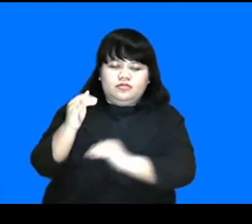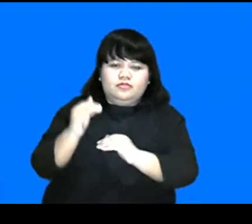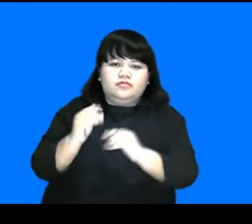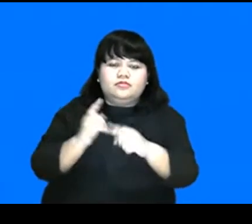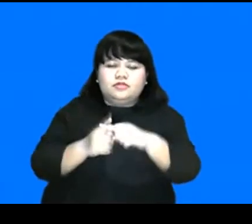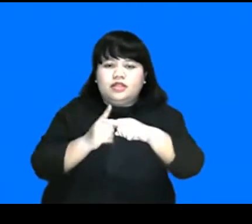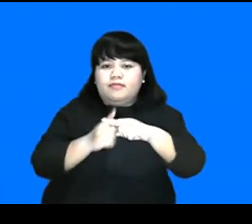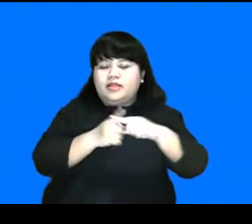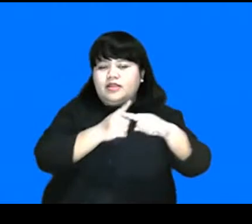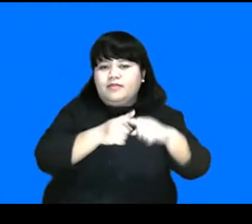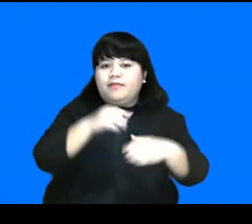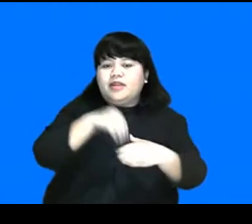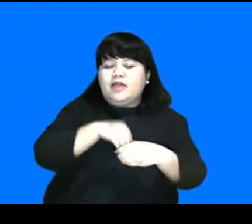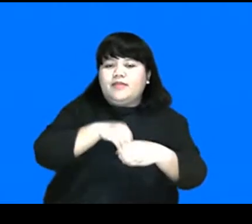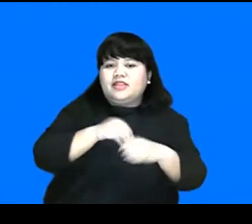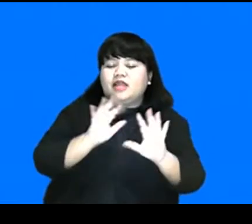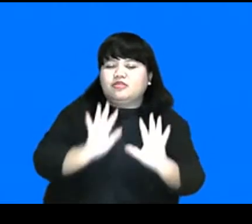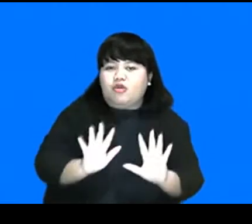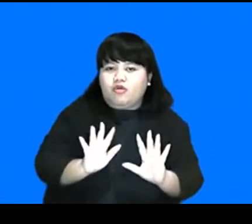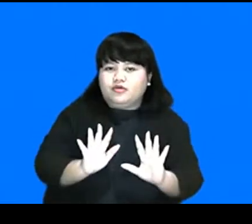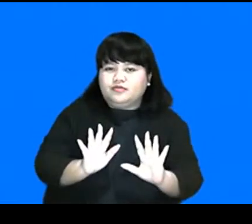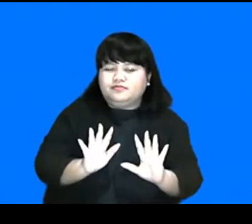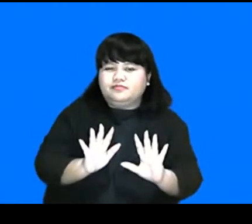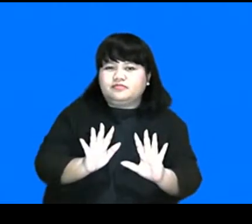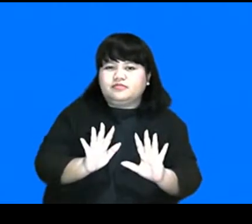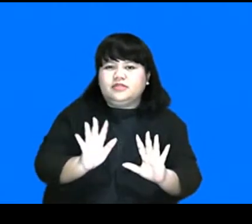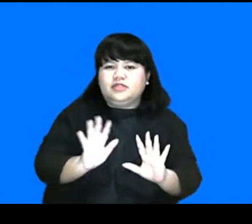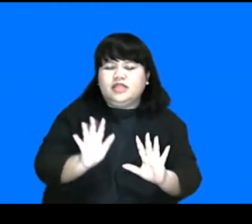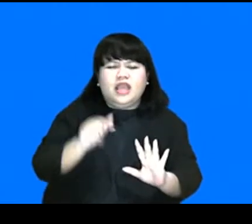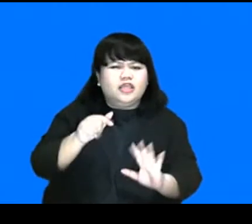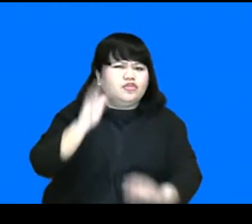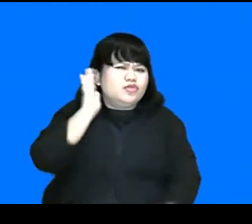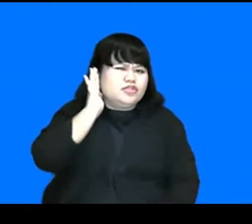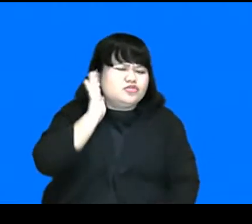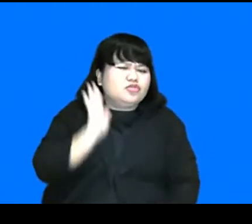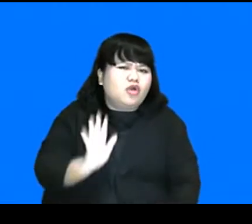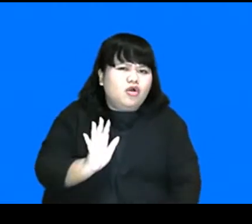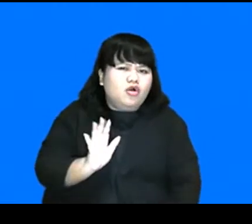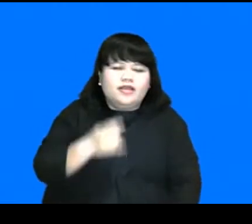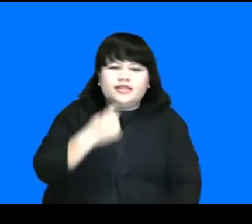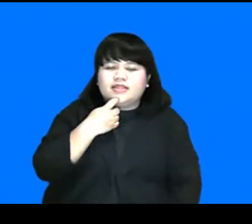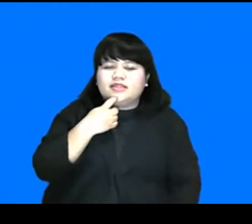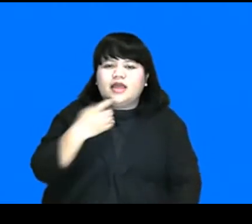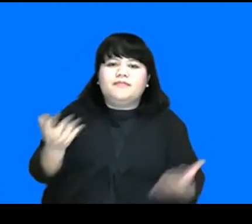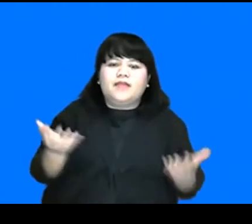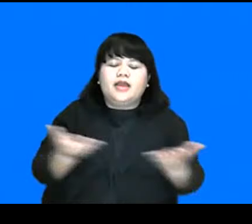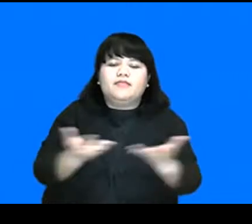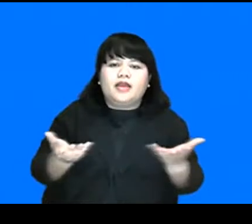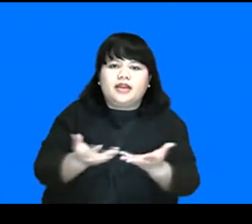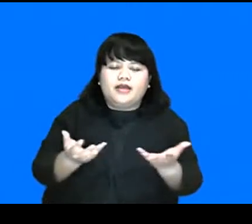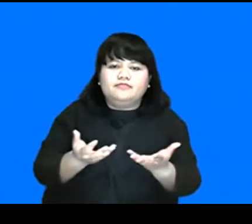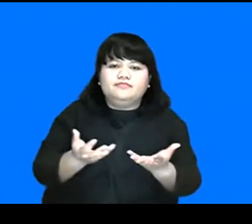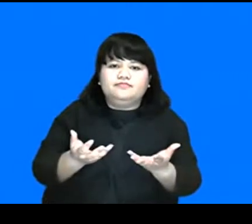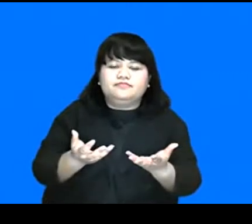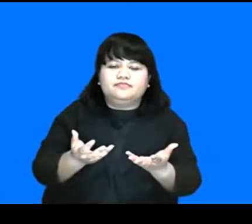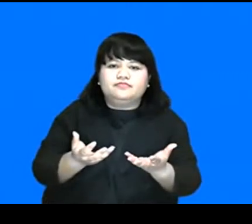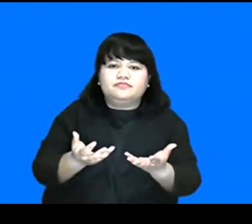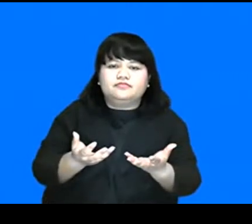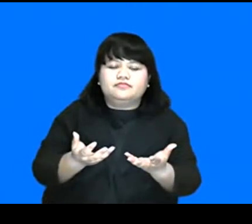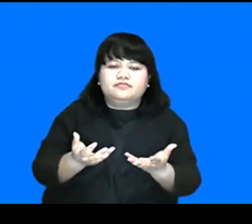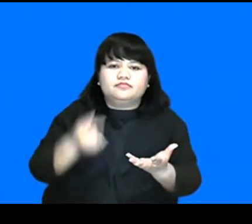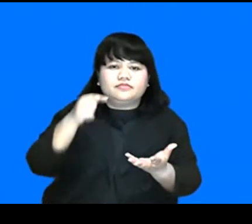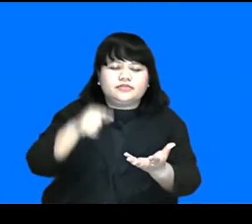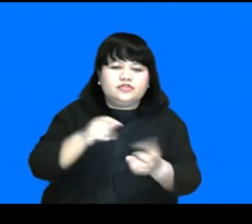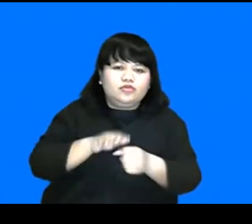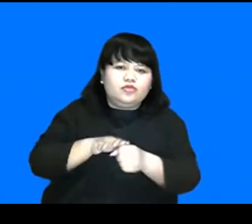is not only the issue. Like Jyotsna said about how the public institutions are discredited, and through